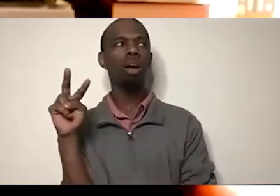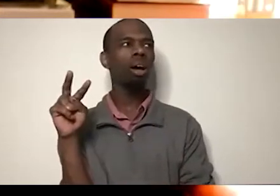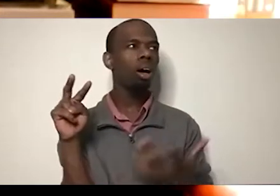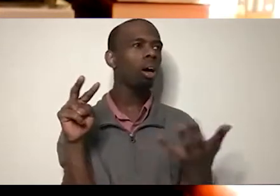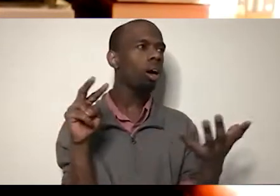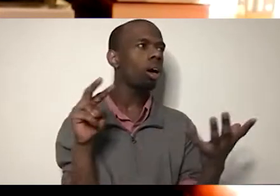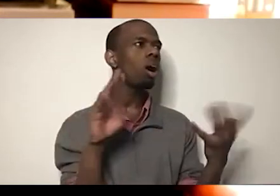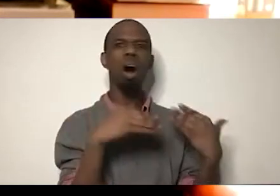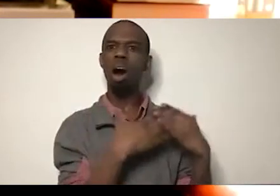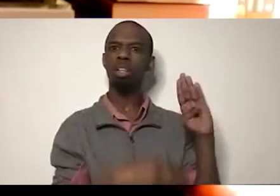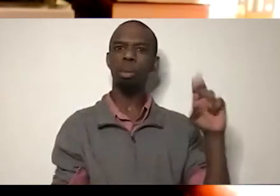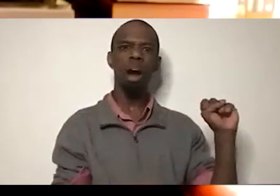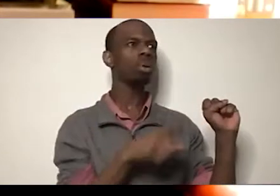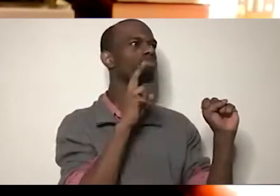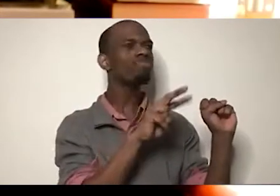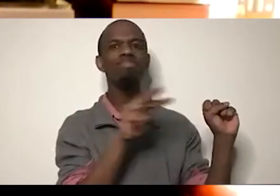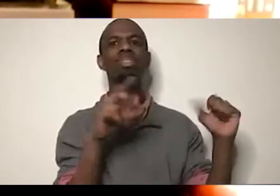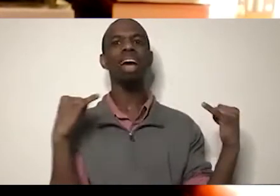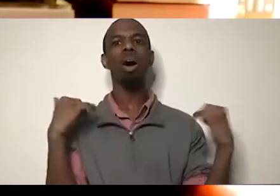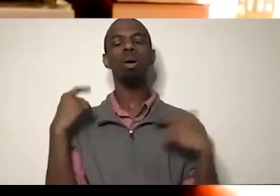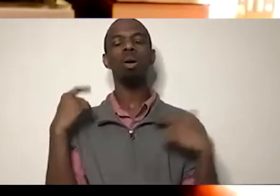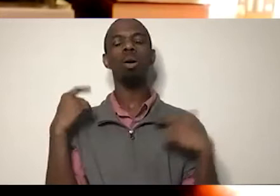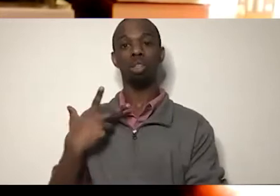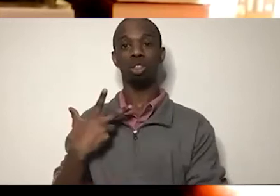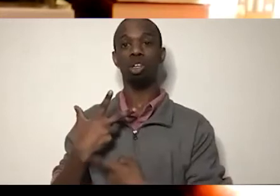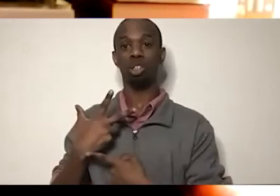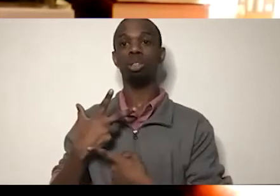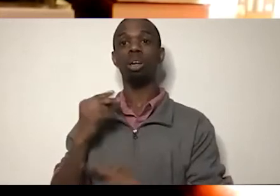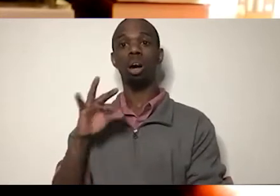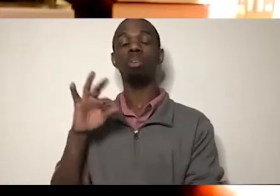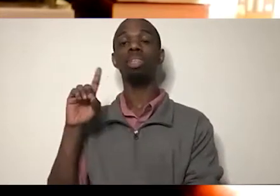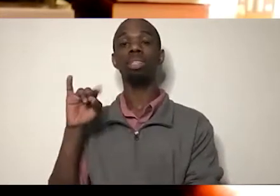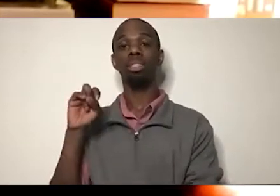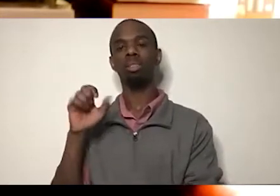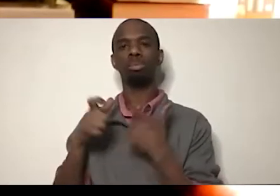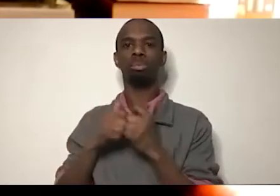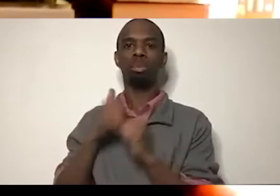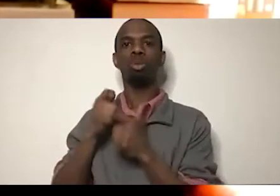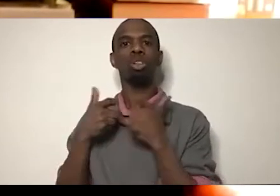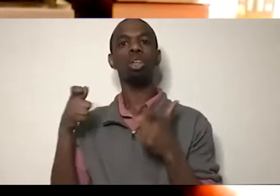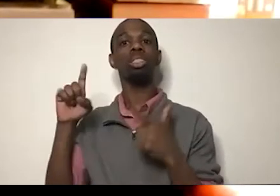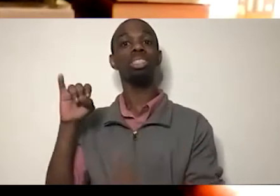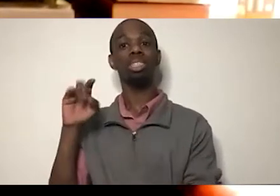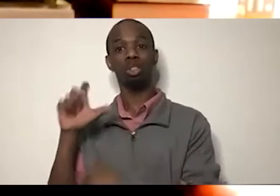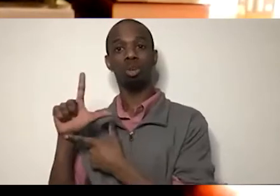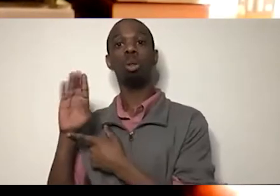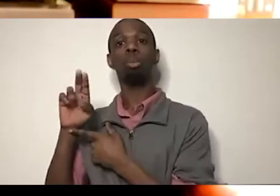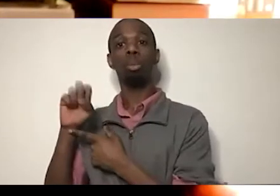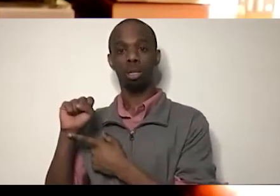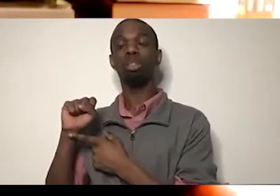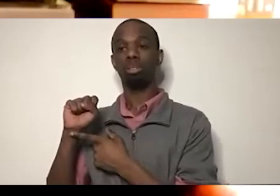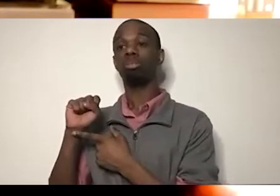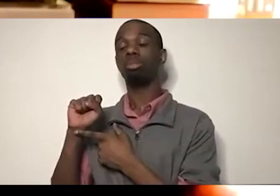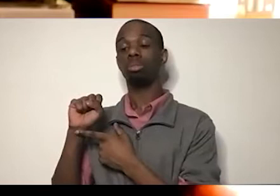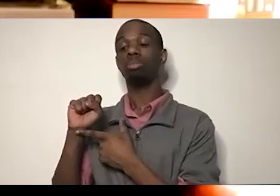uptown neighborhoods. And uptown meaning East, West, Central Harlem, Washington Heights, Inwood. And so it was